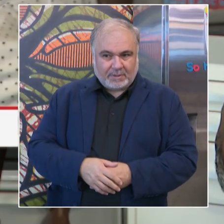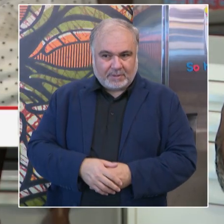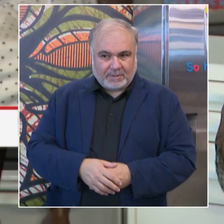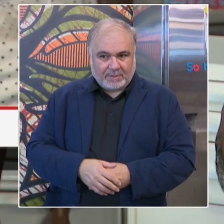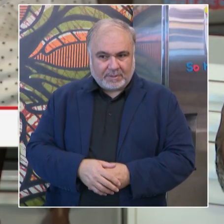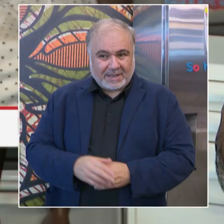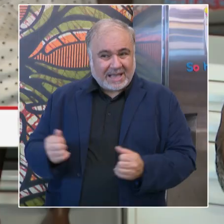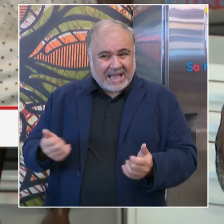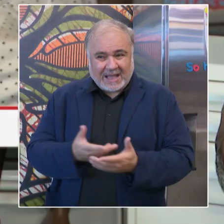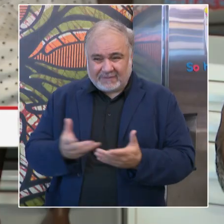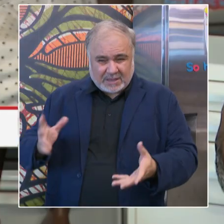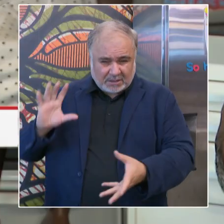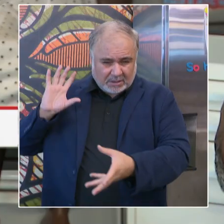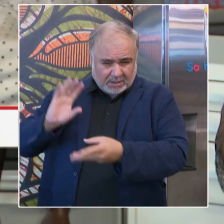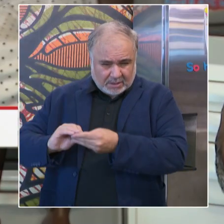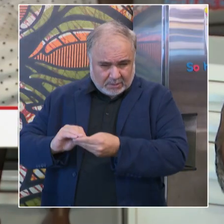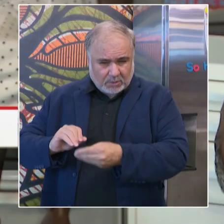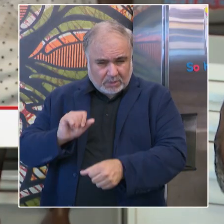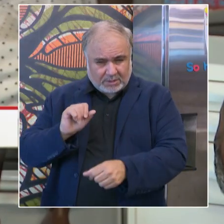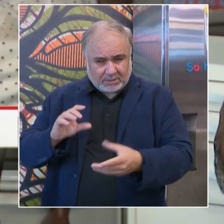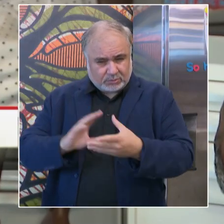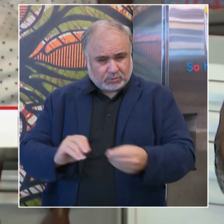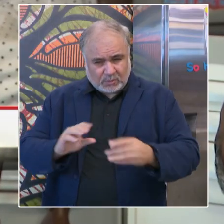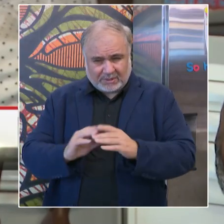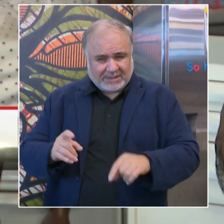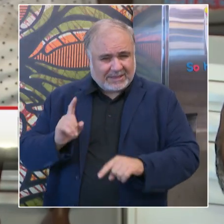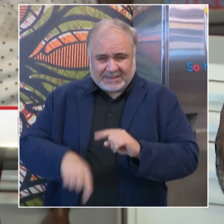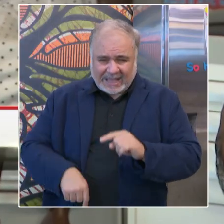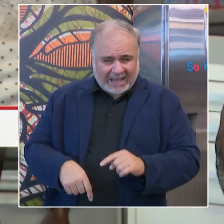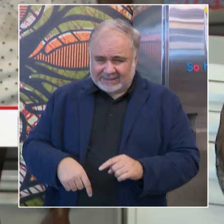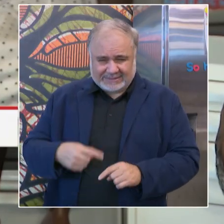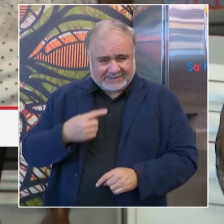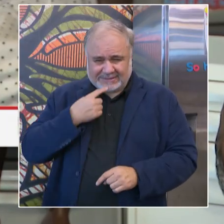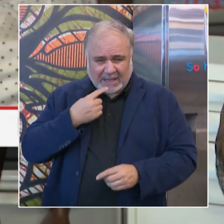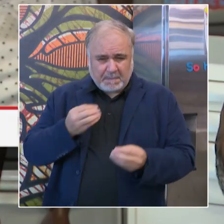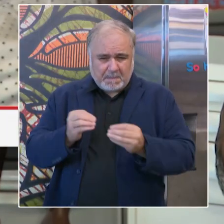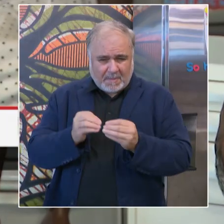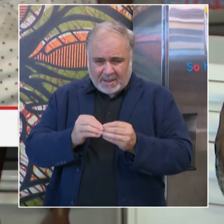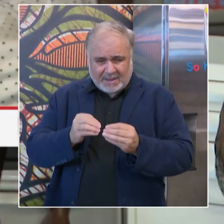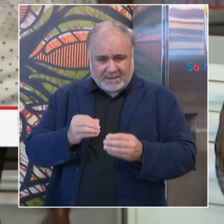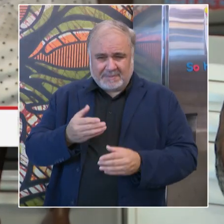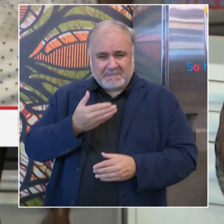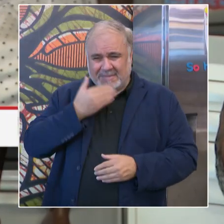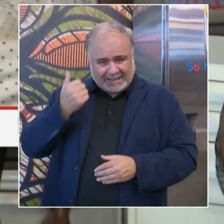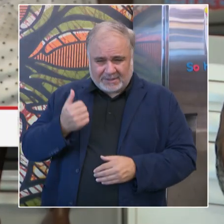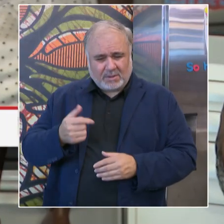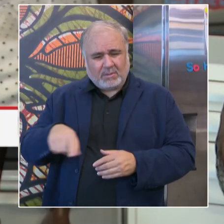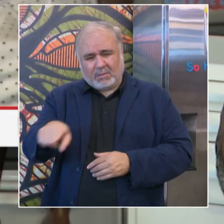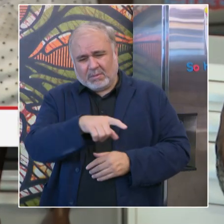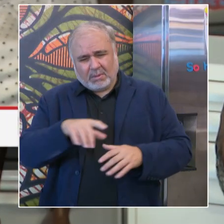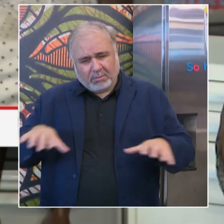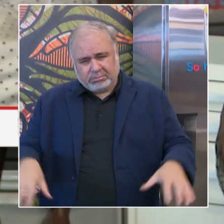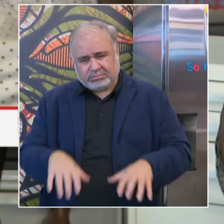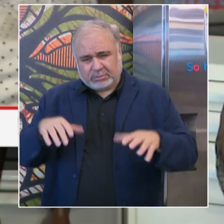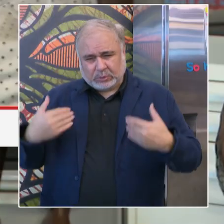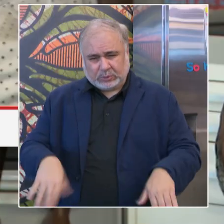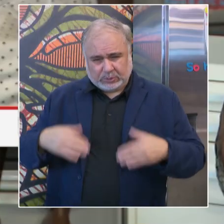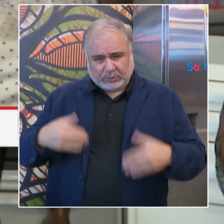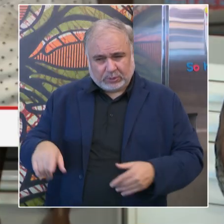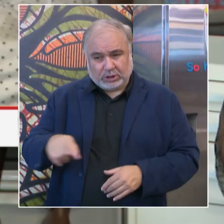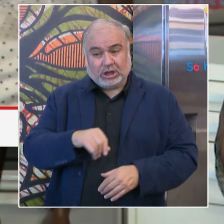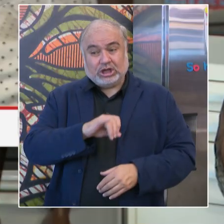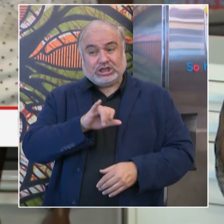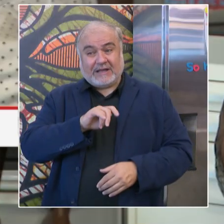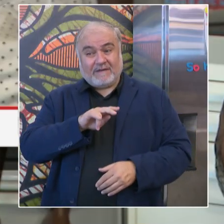Jonathan and Javante have already explained. We set out to reimagine the high school experience.